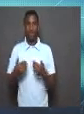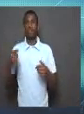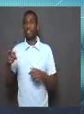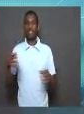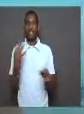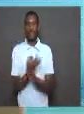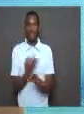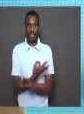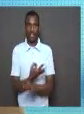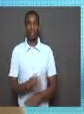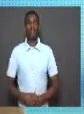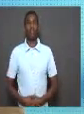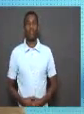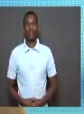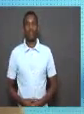functions.